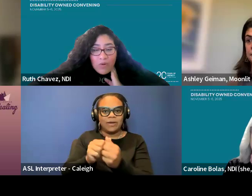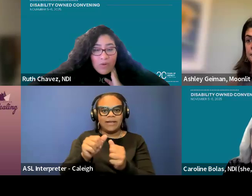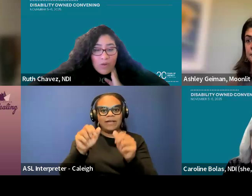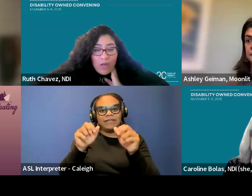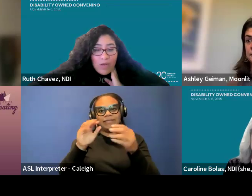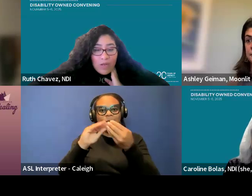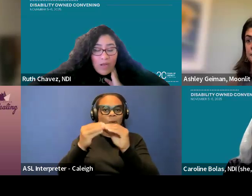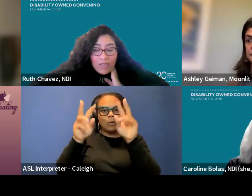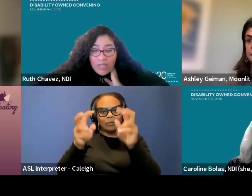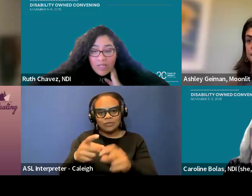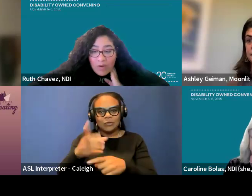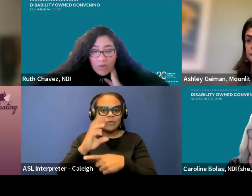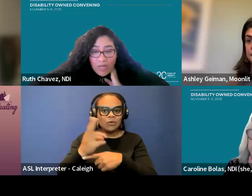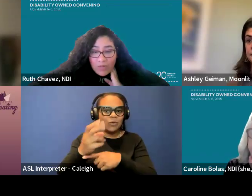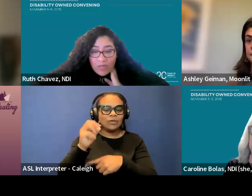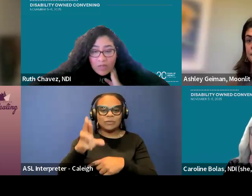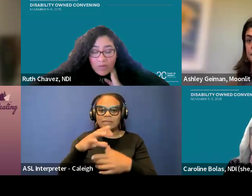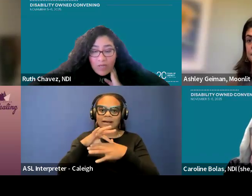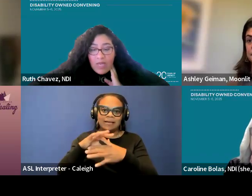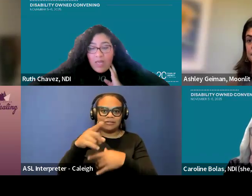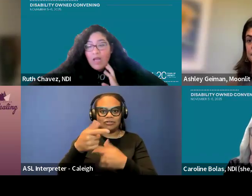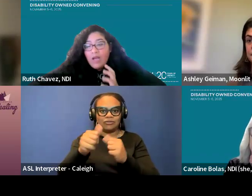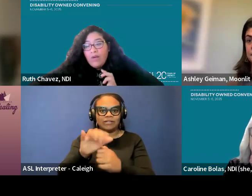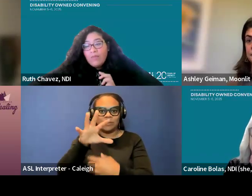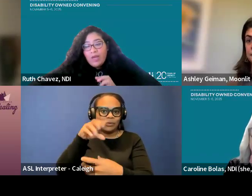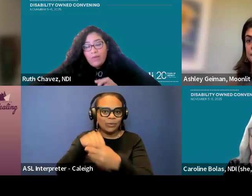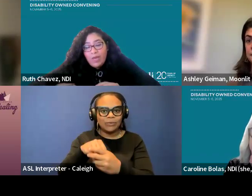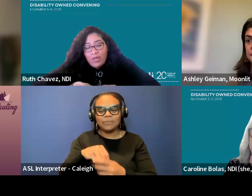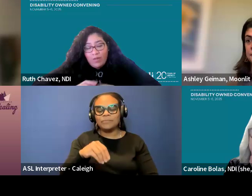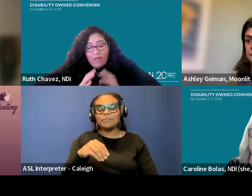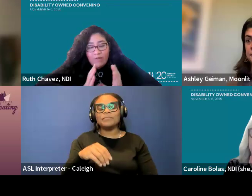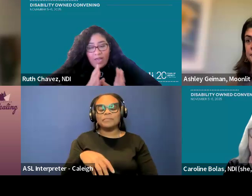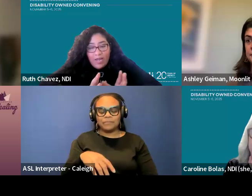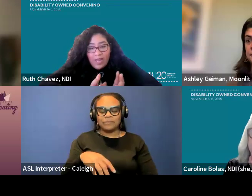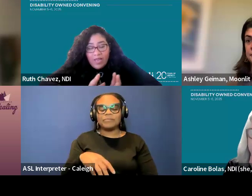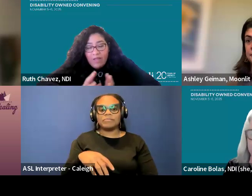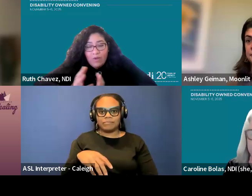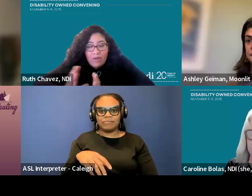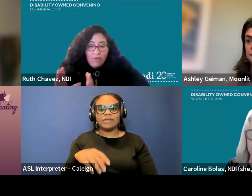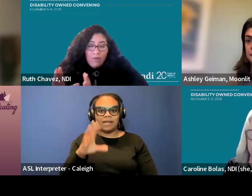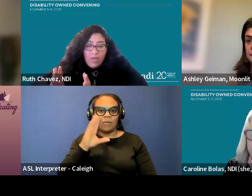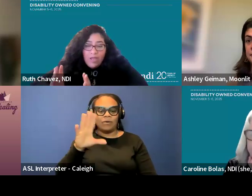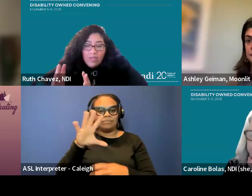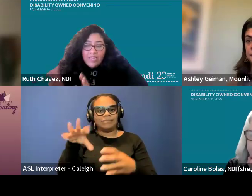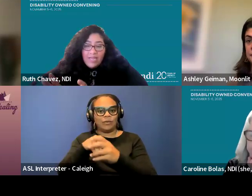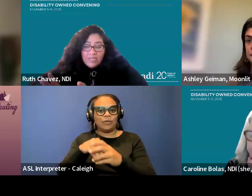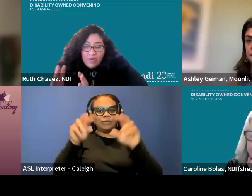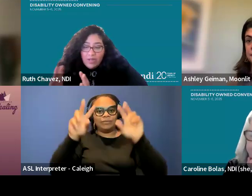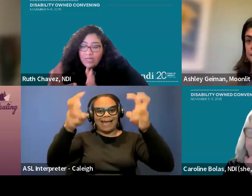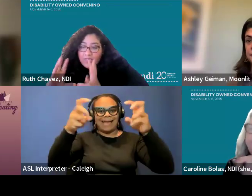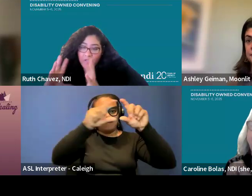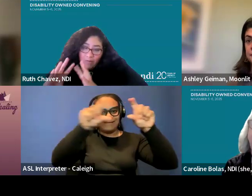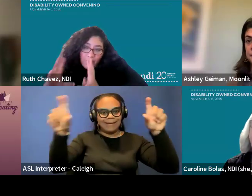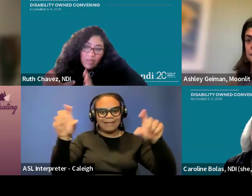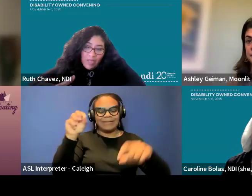use, or content that you're trying to include. That way you'll have your heading and whatever the text